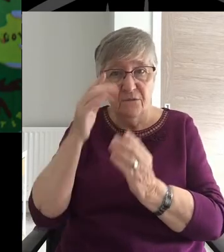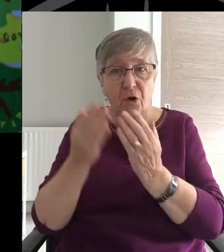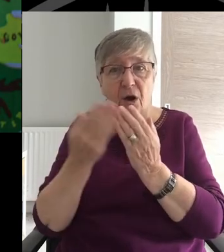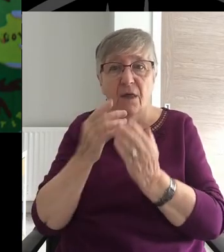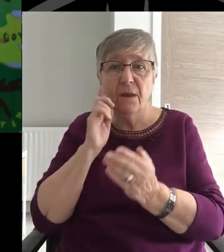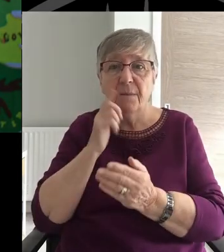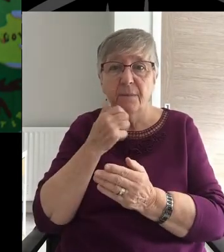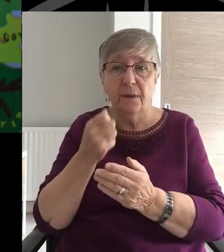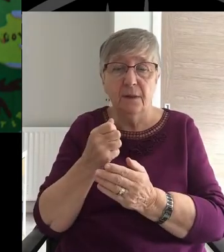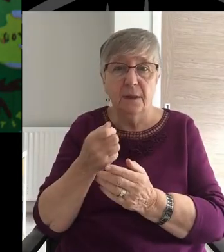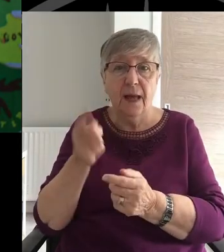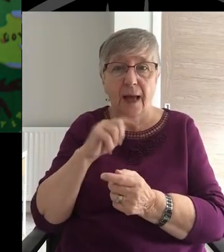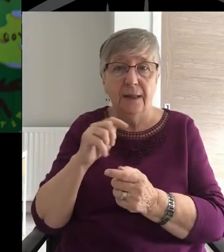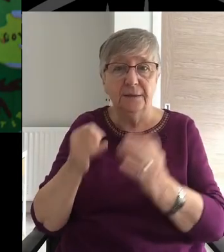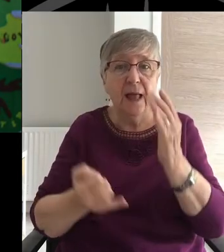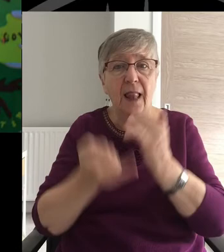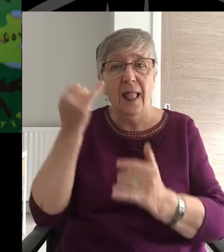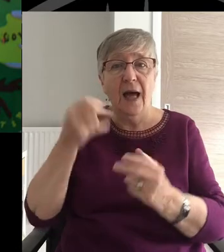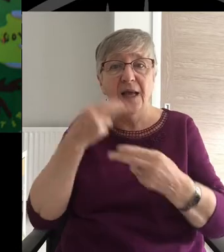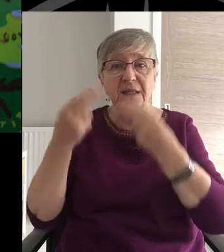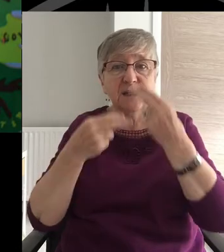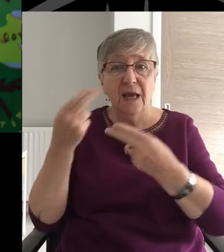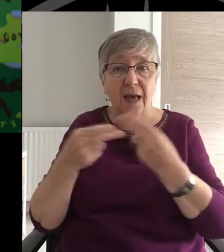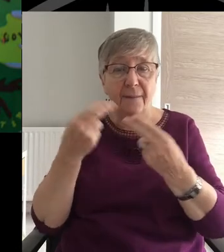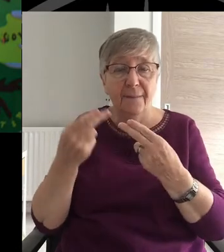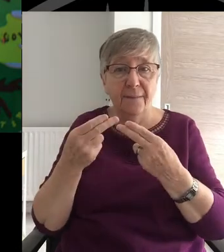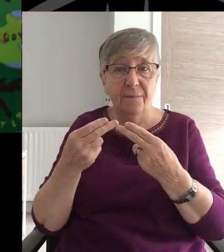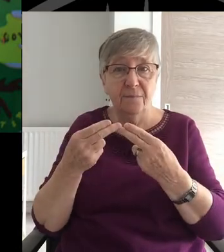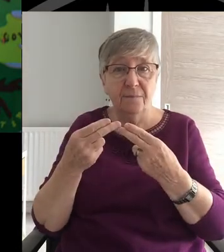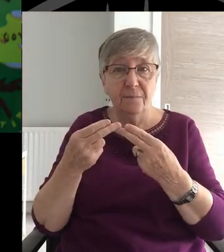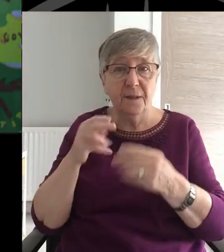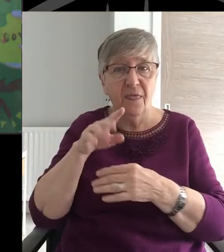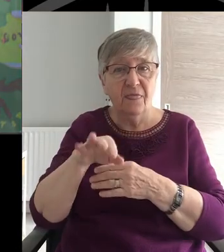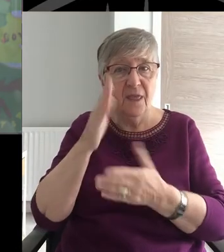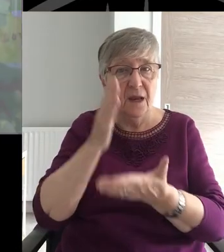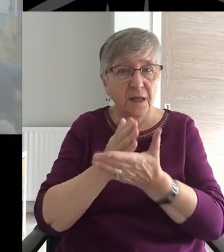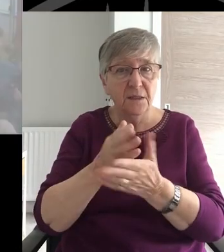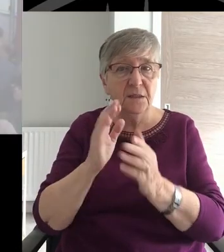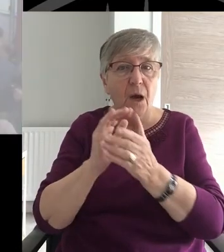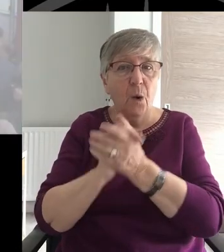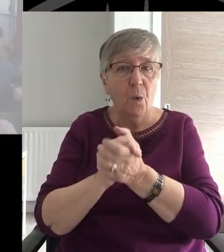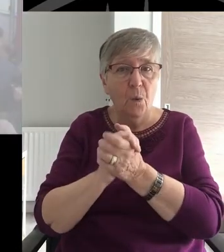others. And then our closing hymn, which affirms there is a hope.